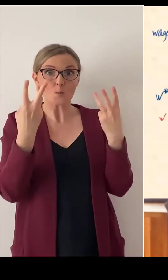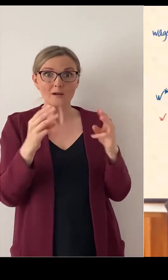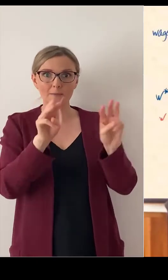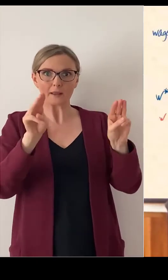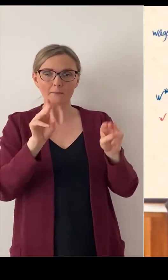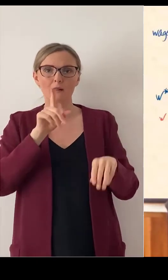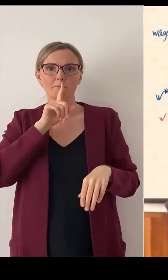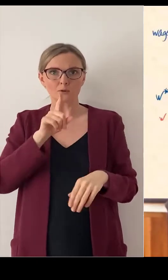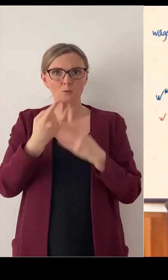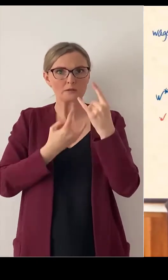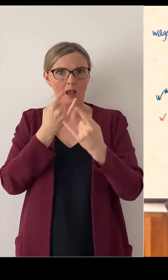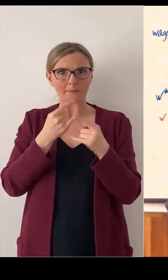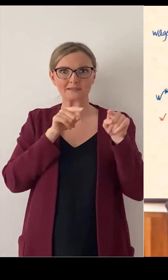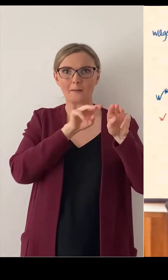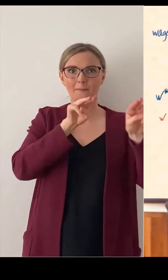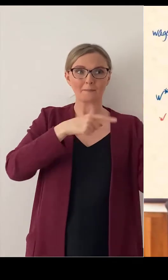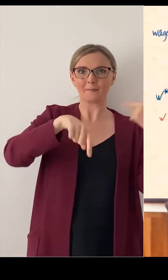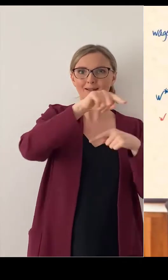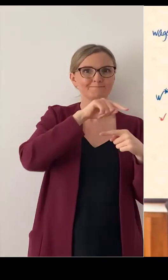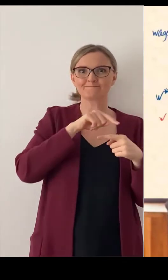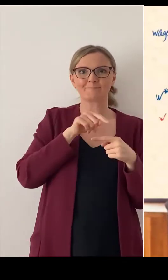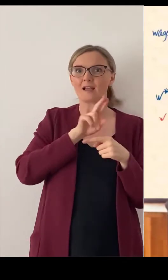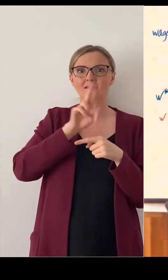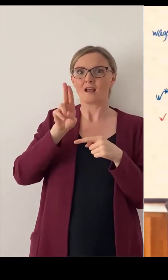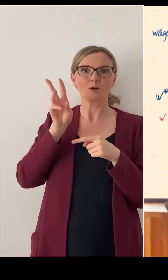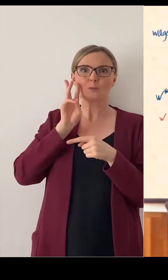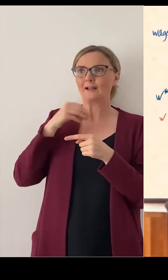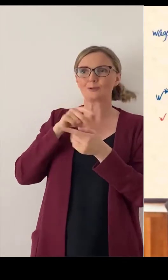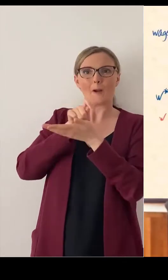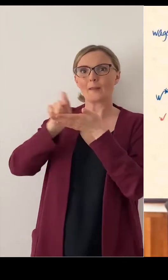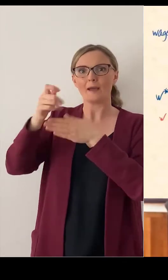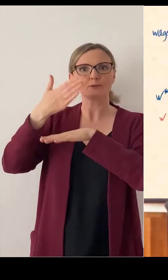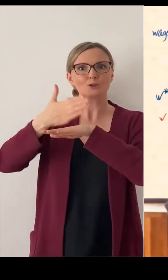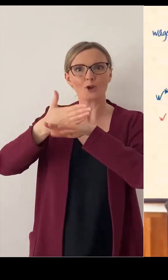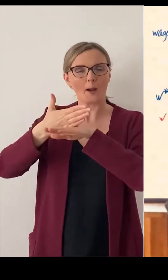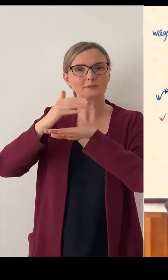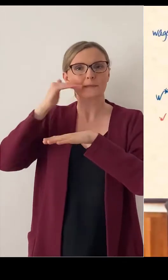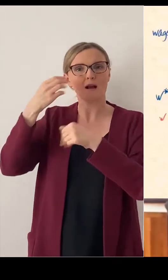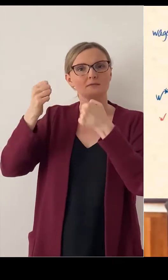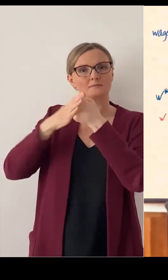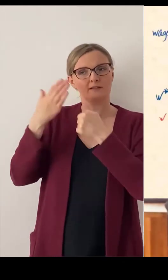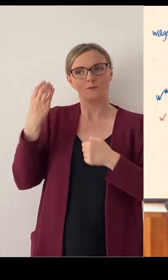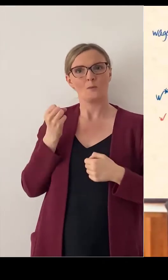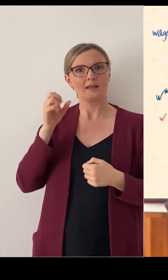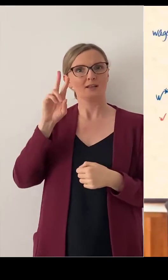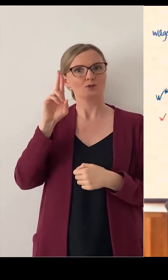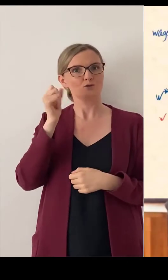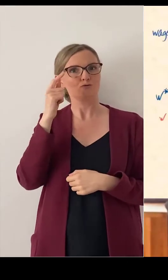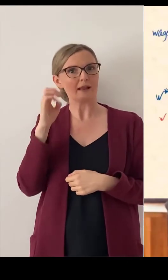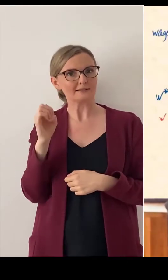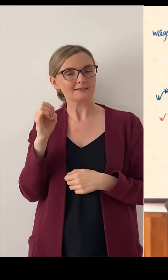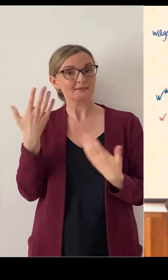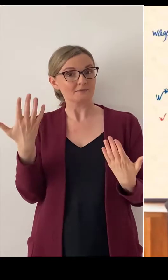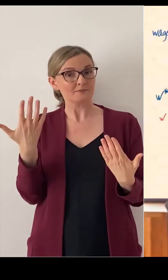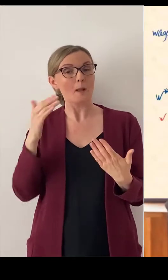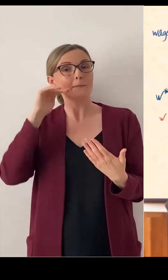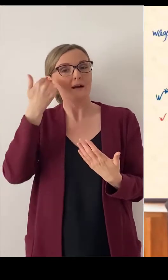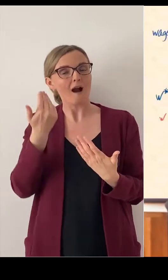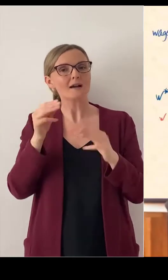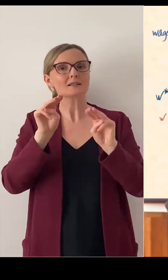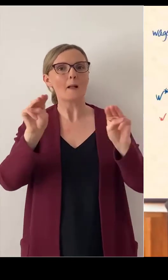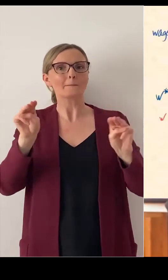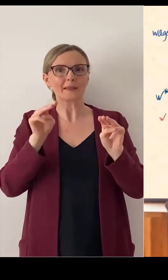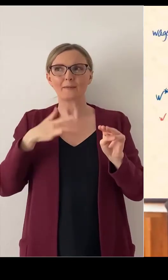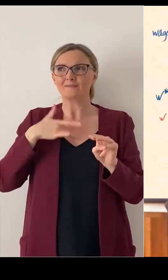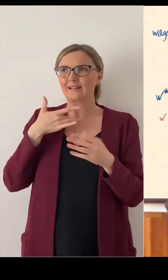not getting applicants to apply for the job because people find the